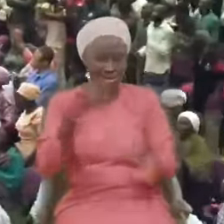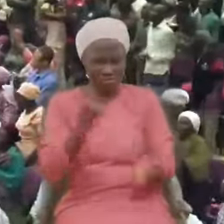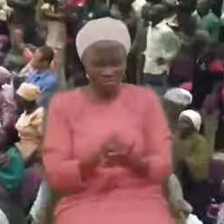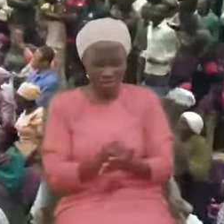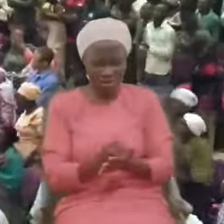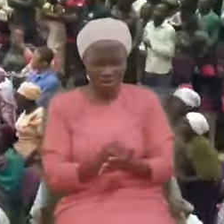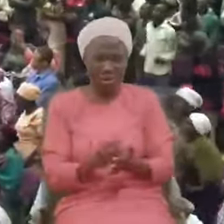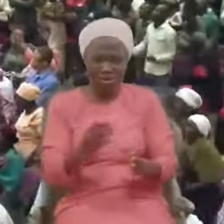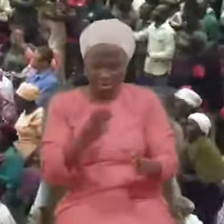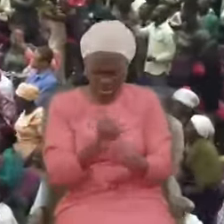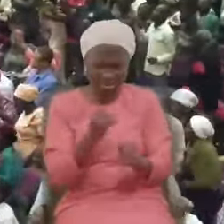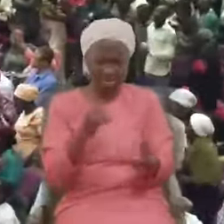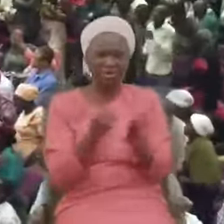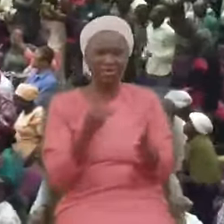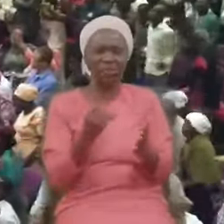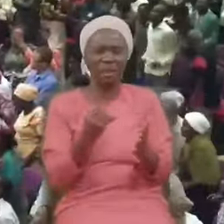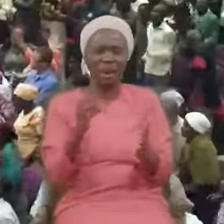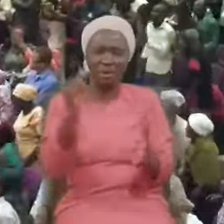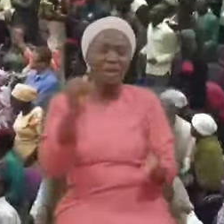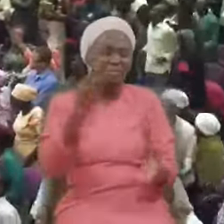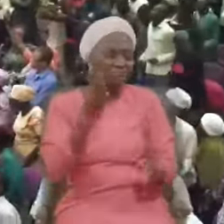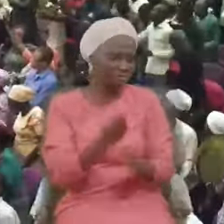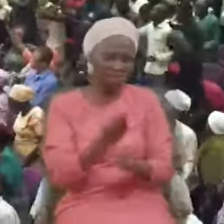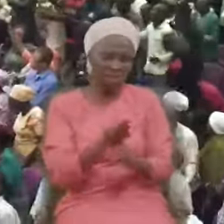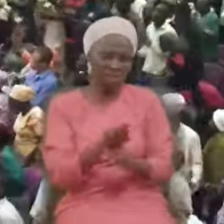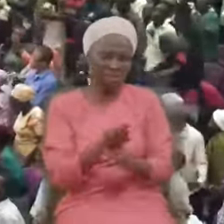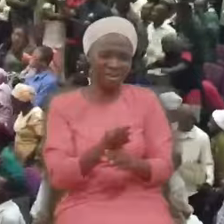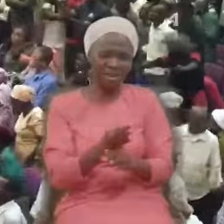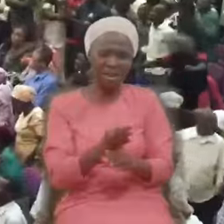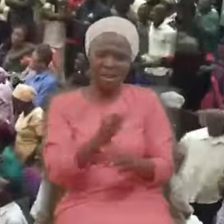Receive that. You're healed.